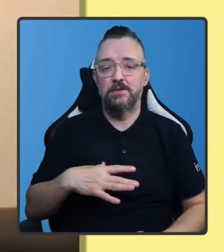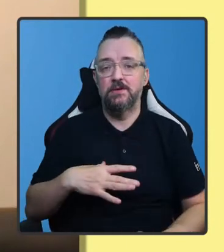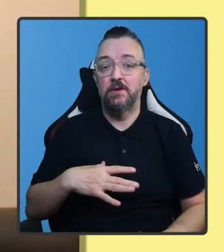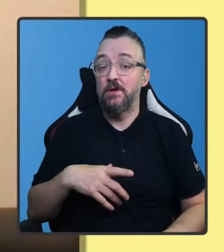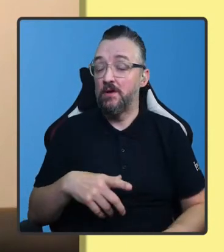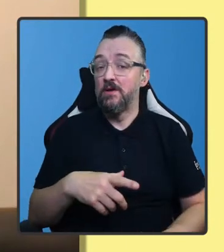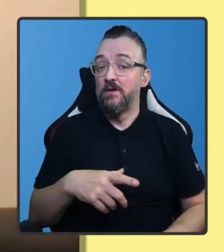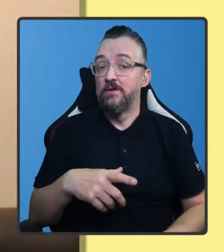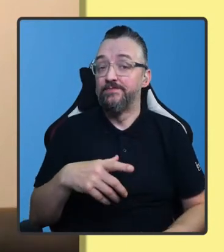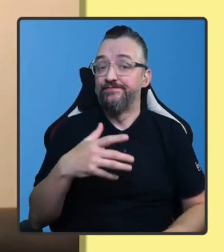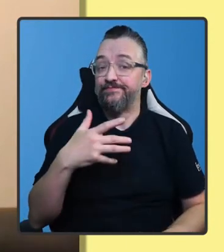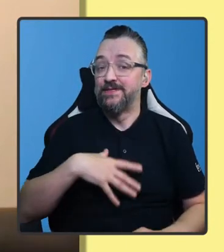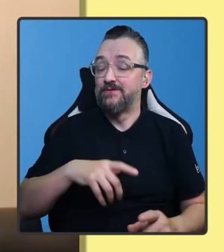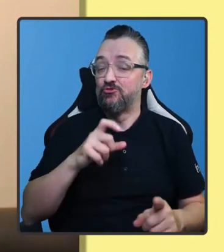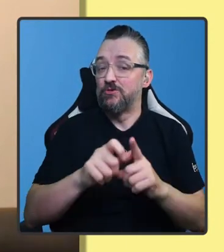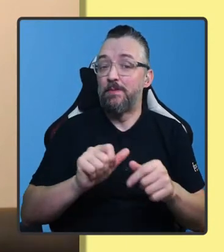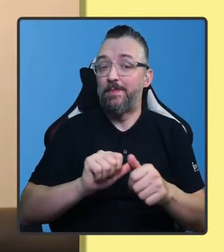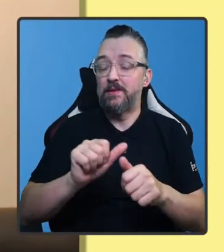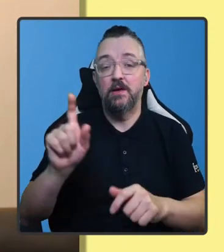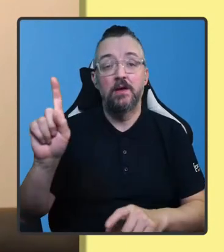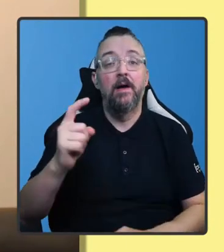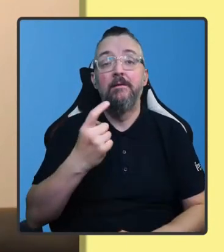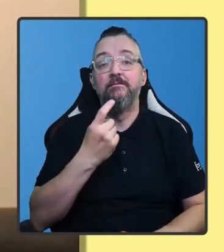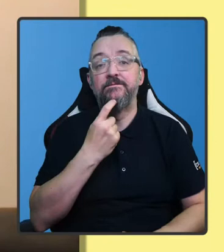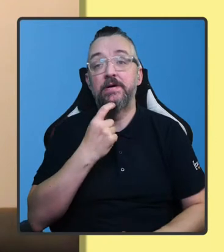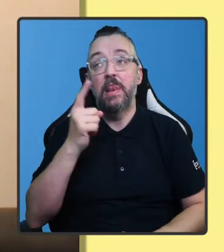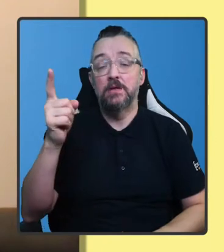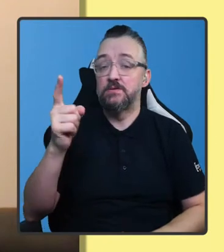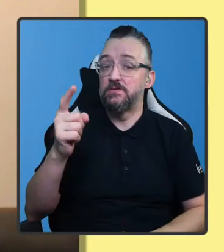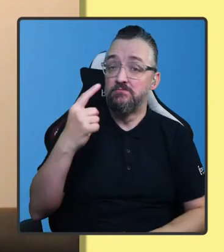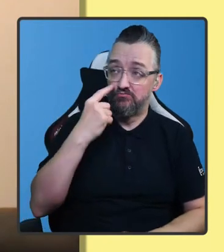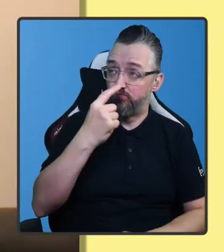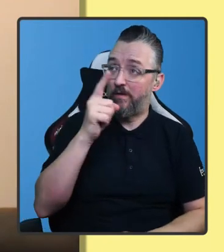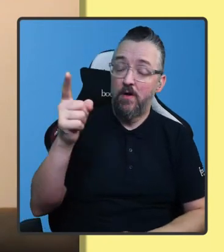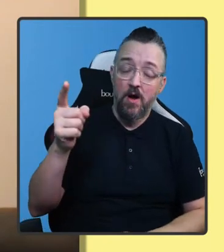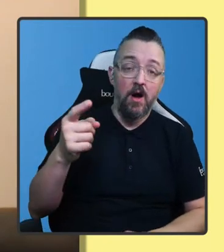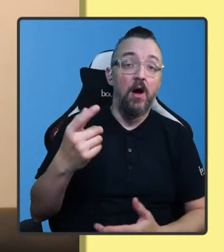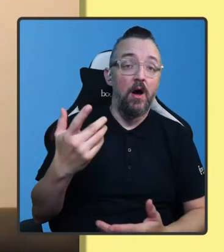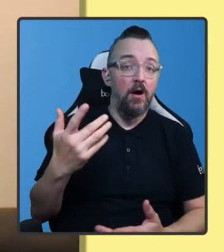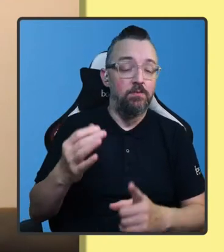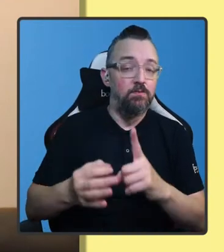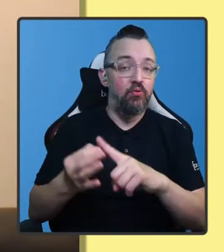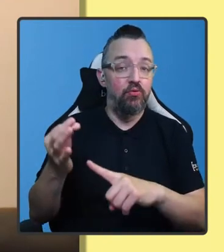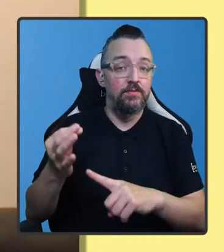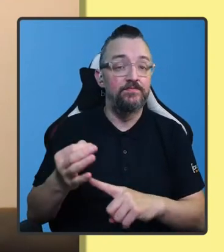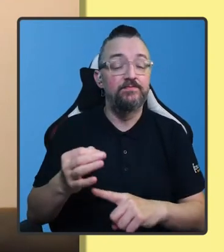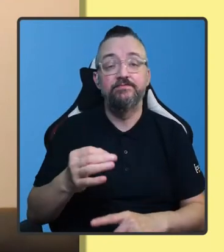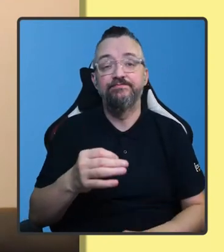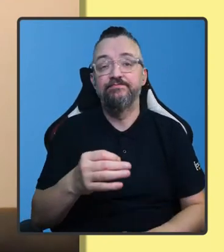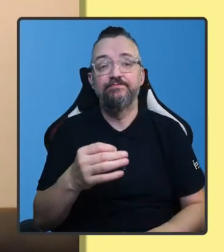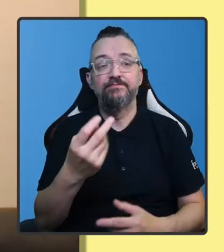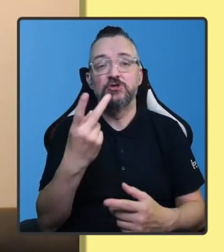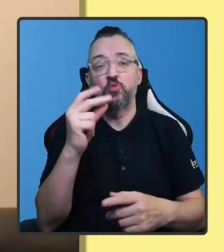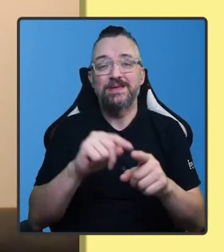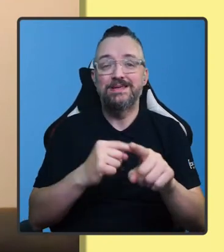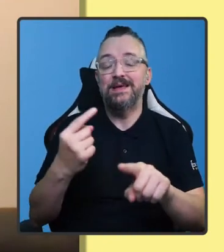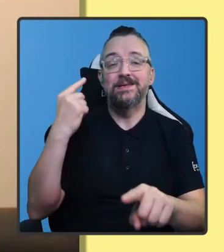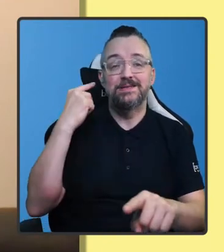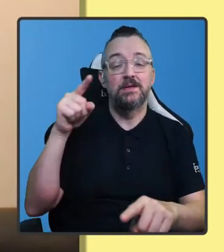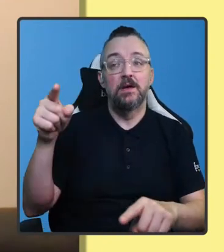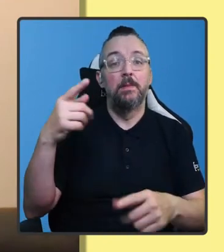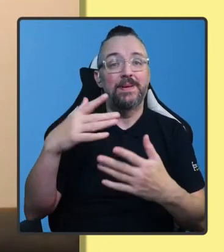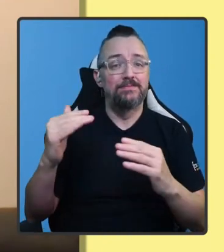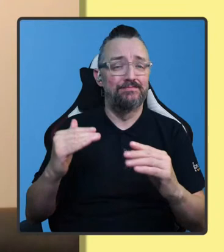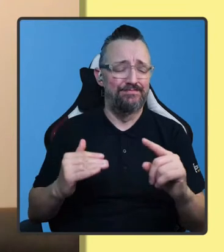things. Countries such as Finland are proof of this better way. A few decades ago, Finland had one of the highest rates of imprisonment in